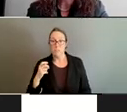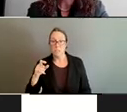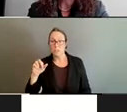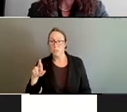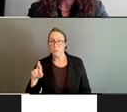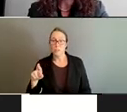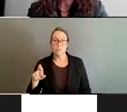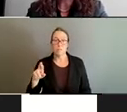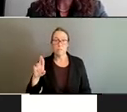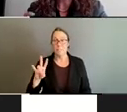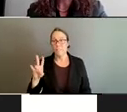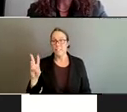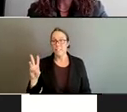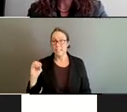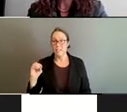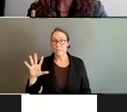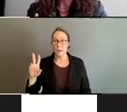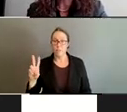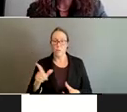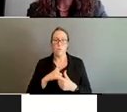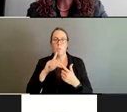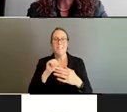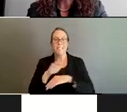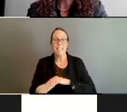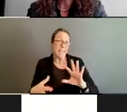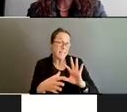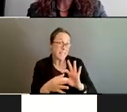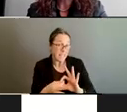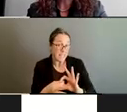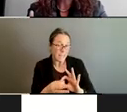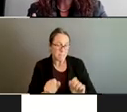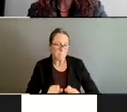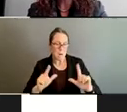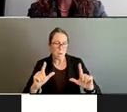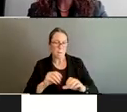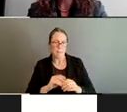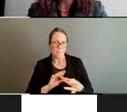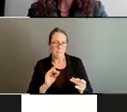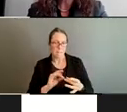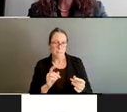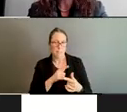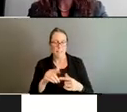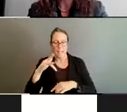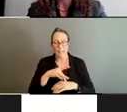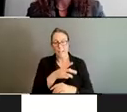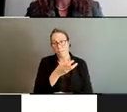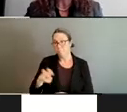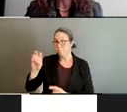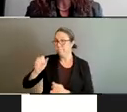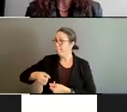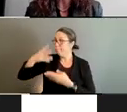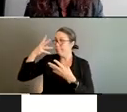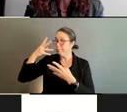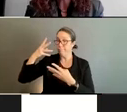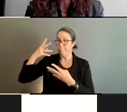76052. And then it, like I said, it'll send you a link in your text message. And I clicked on it and